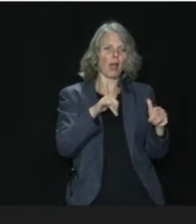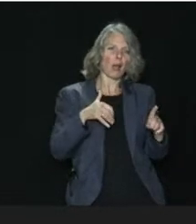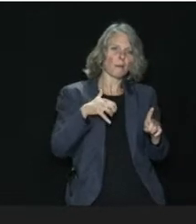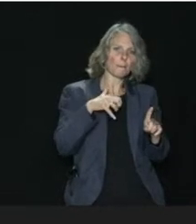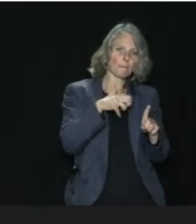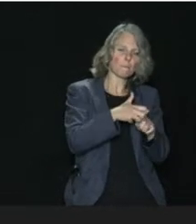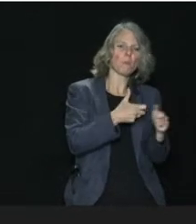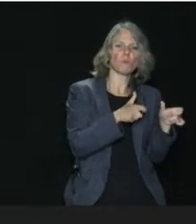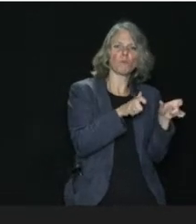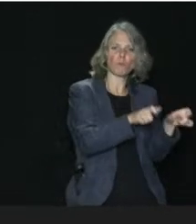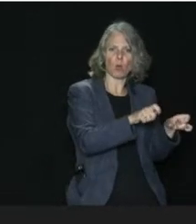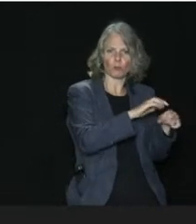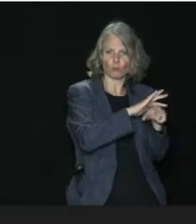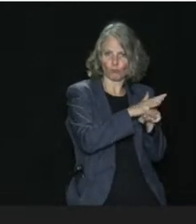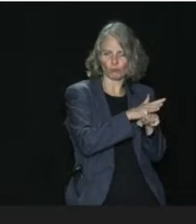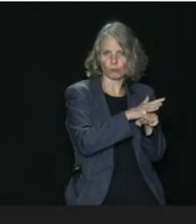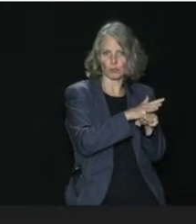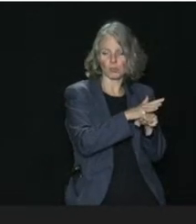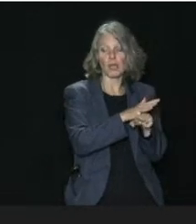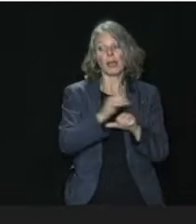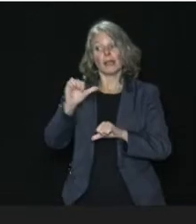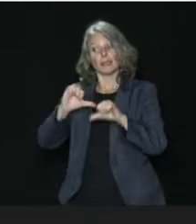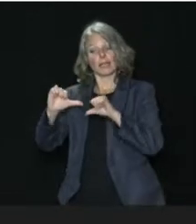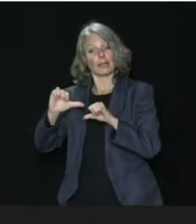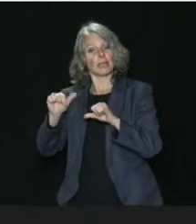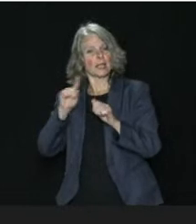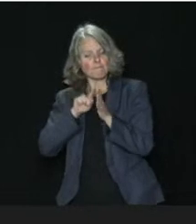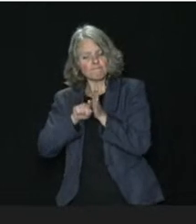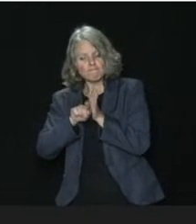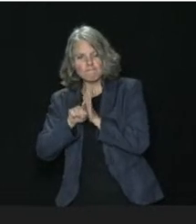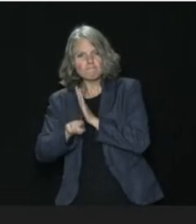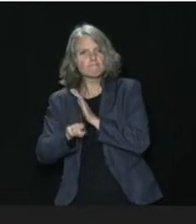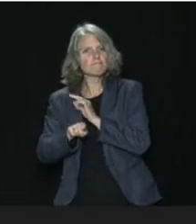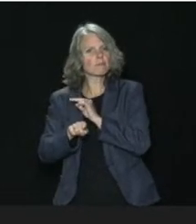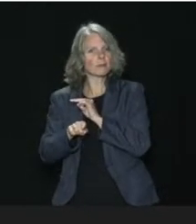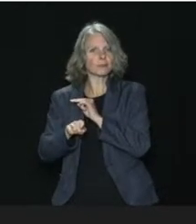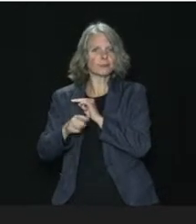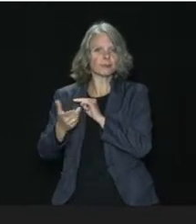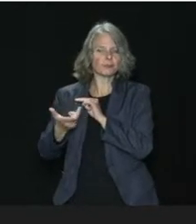the science will look towards whether, in fact,